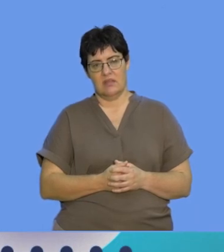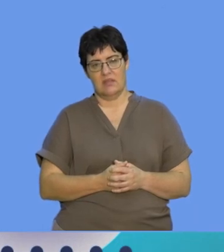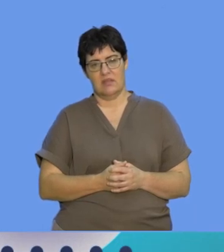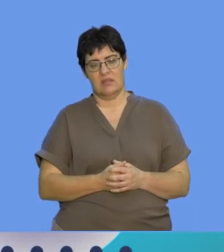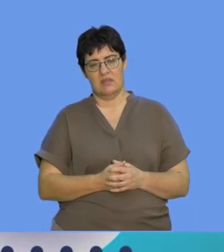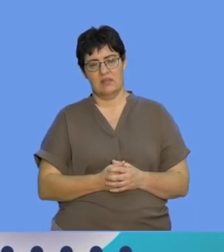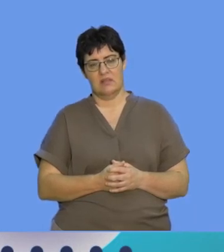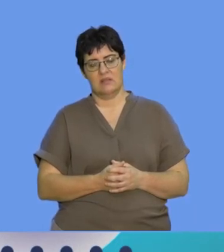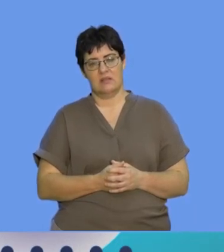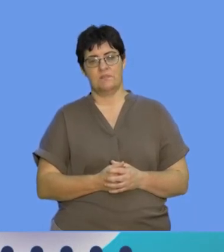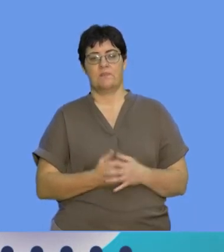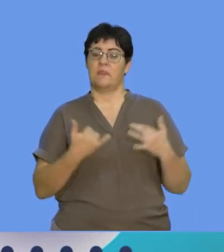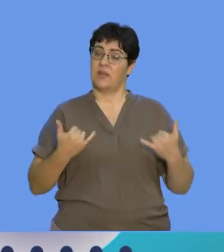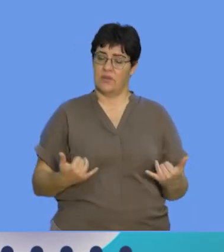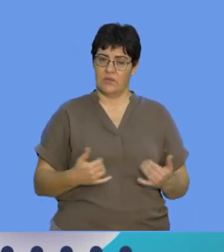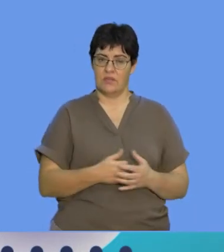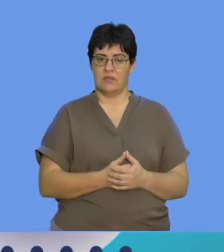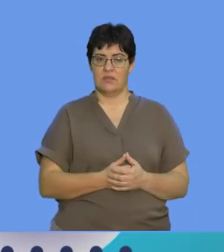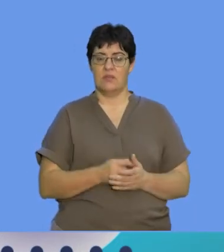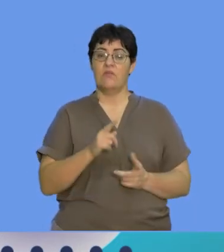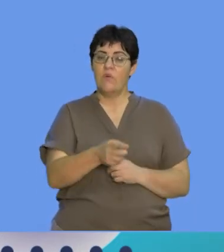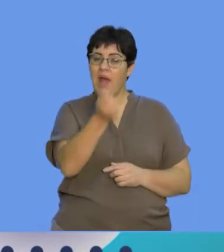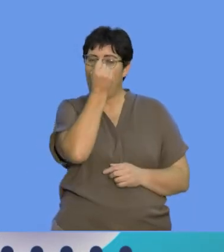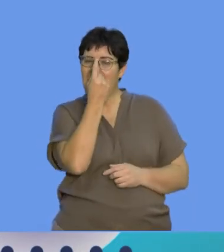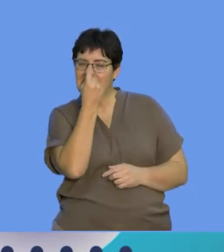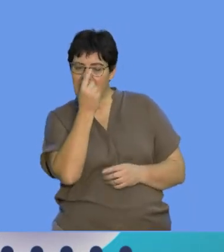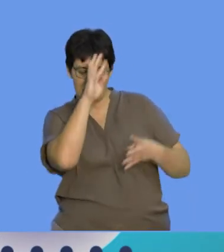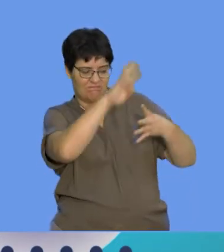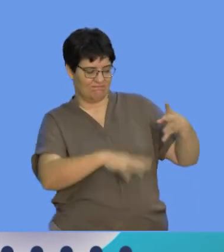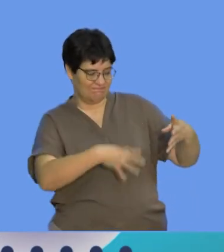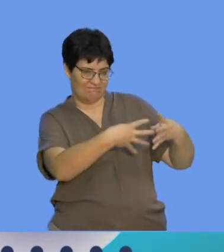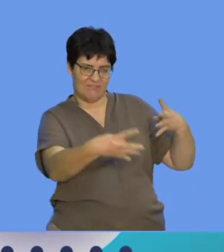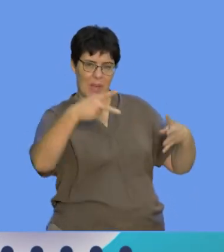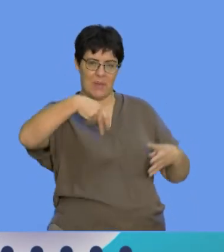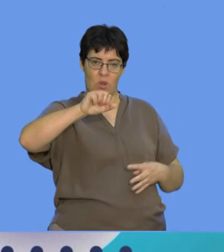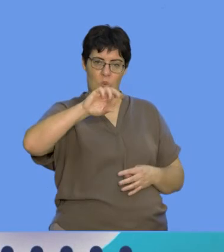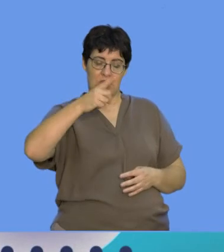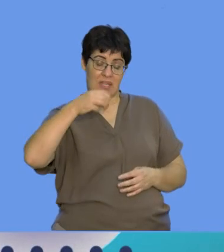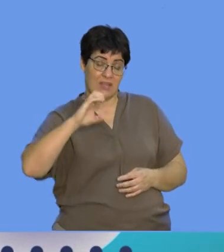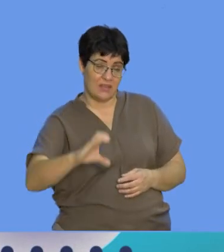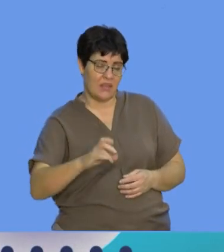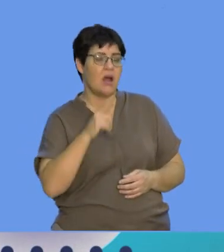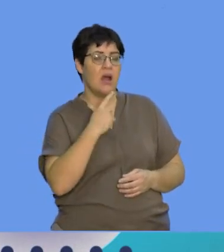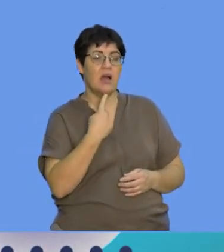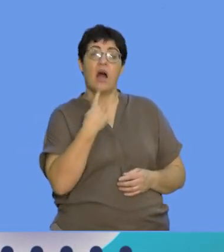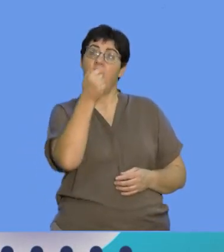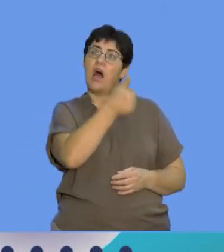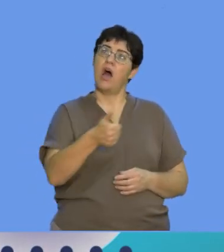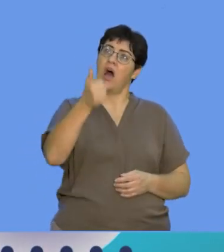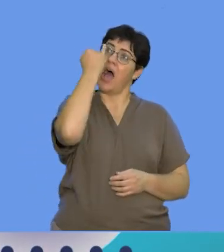in the sense of, understanding the periodic table, we are saying that the main idea is